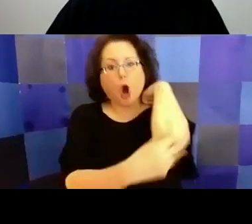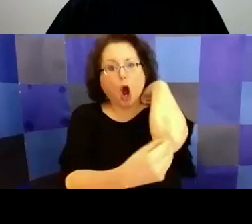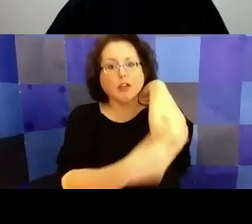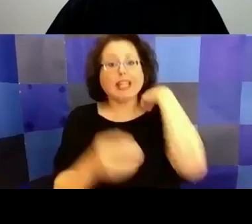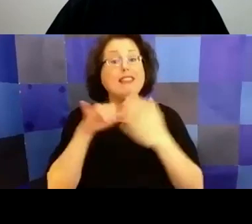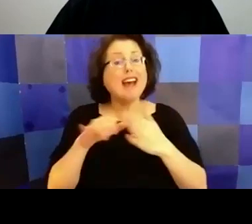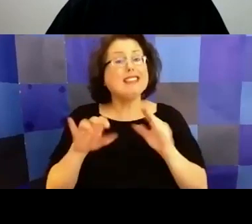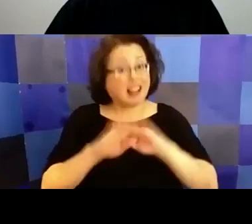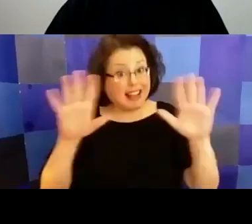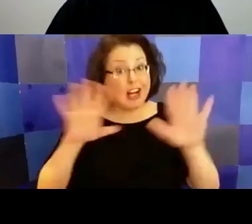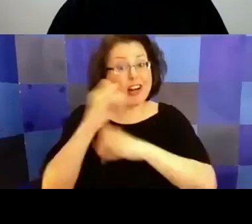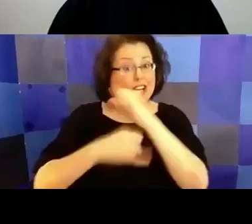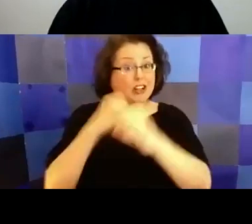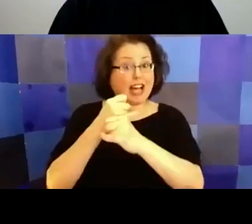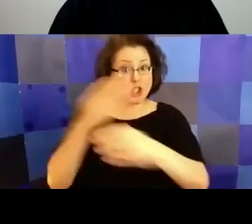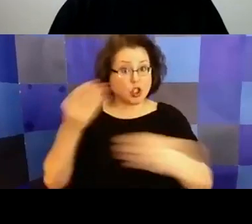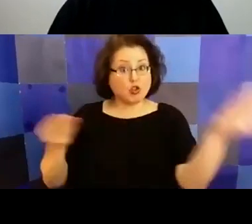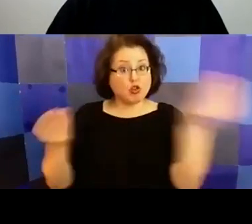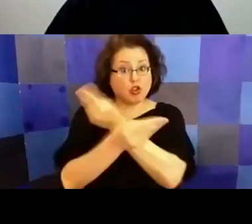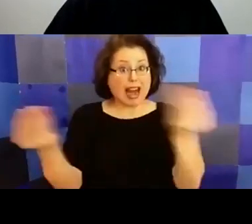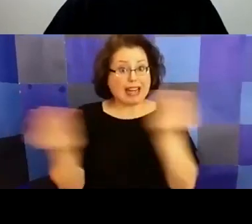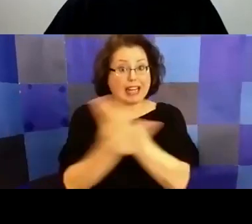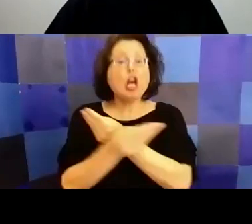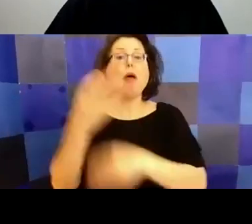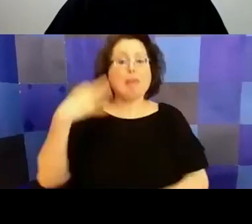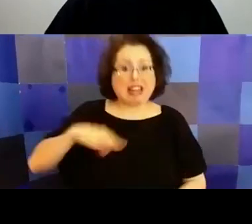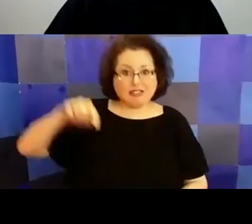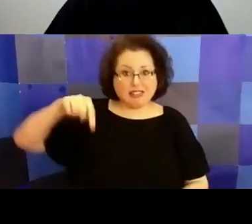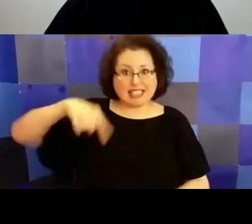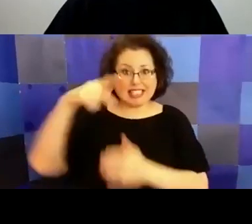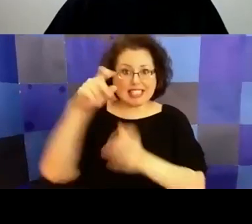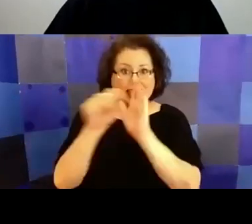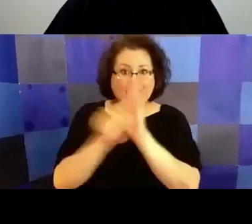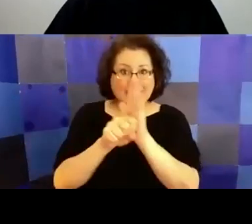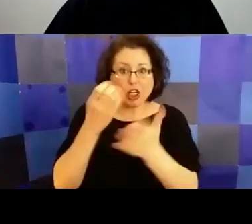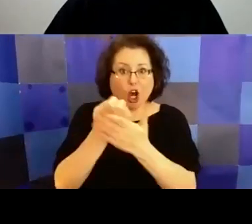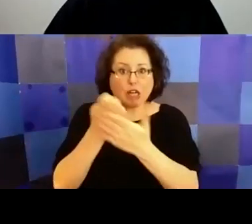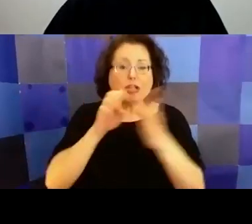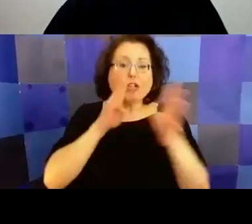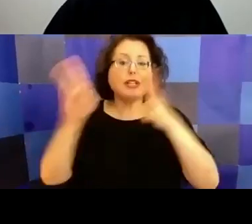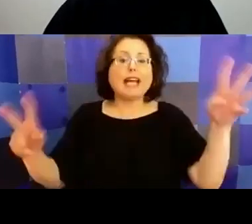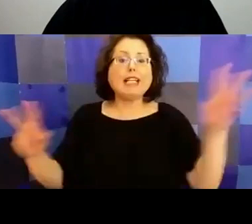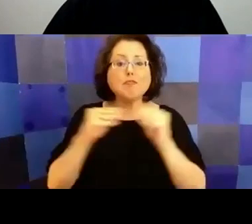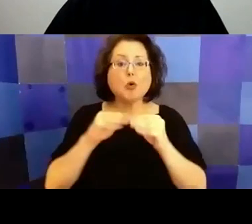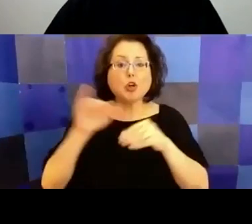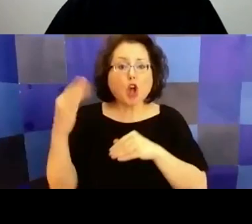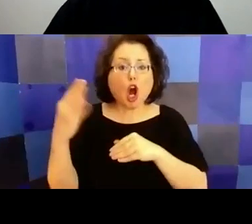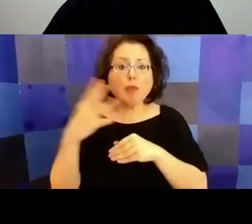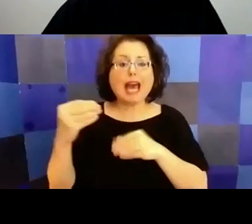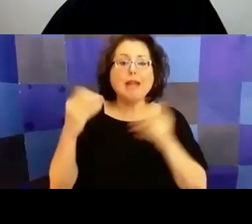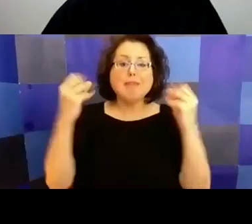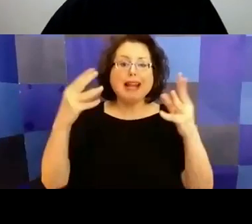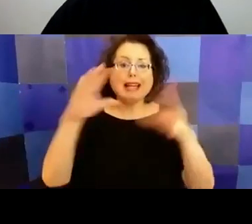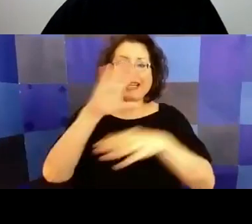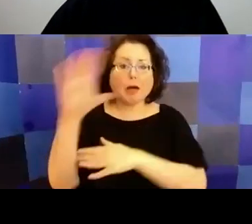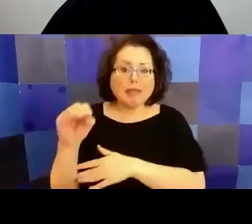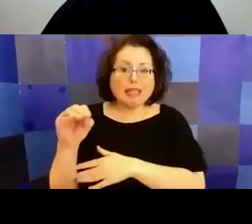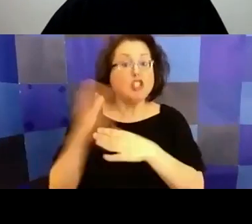that international trade benefits our state's economy and creates more jobs, and that numerous major companies share this